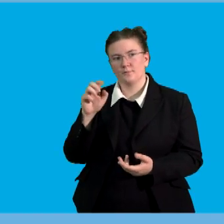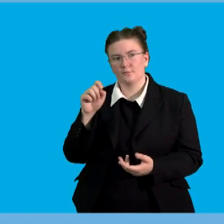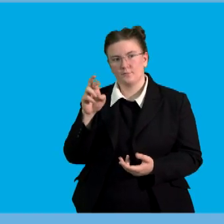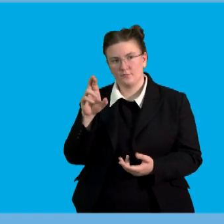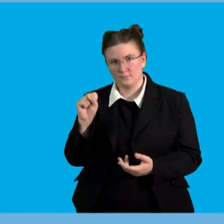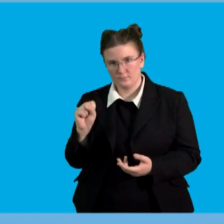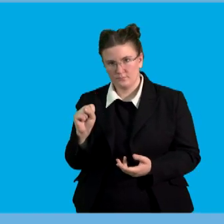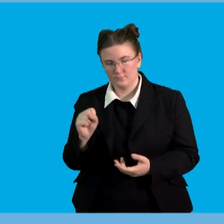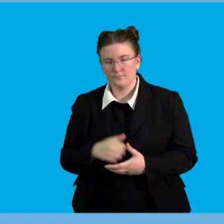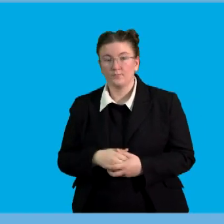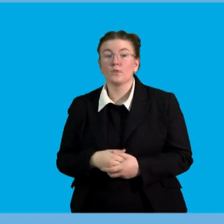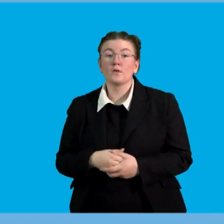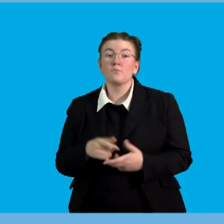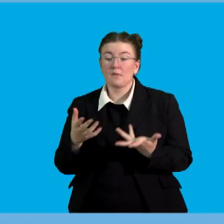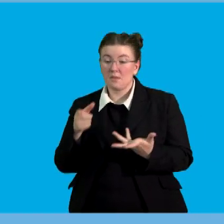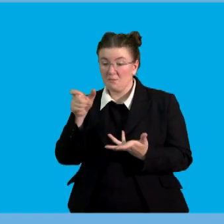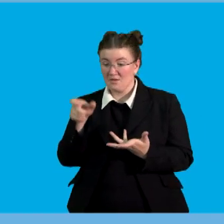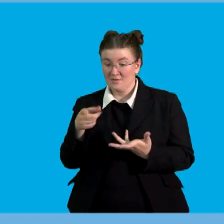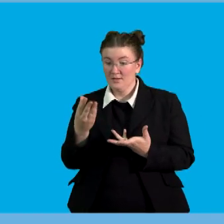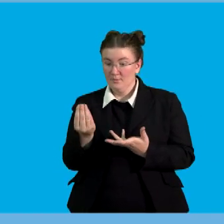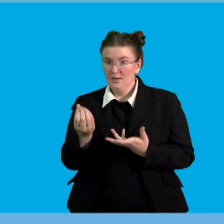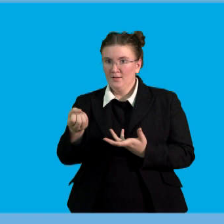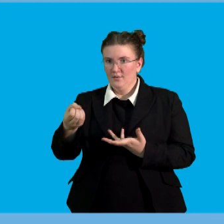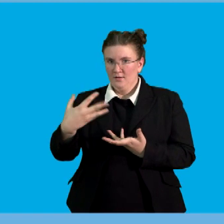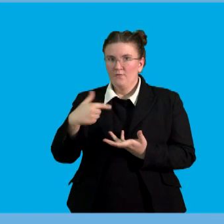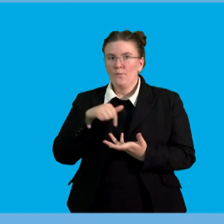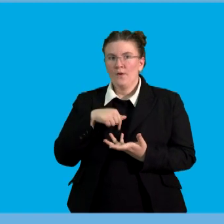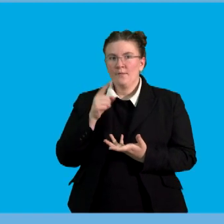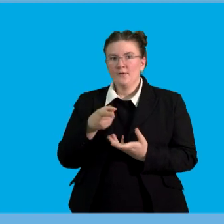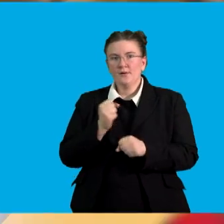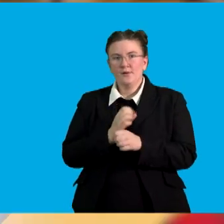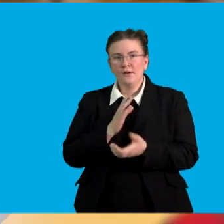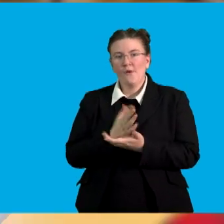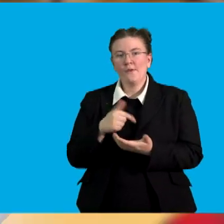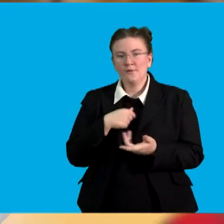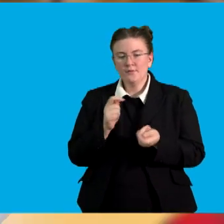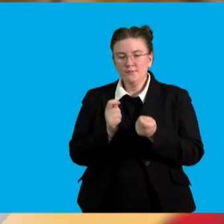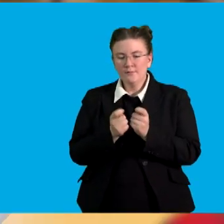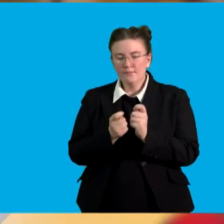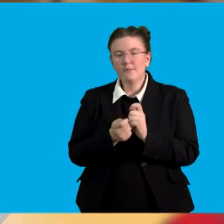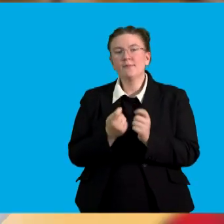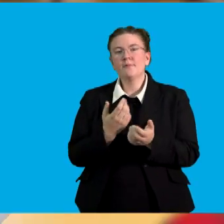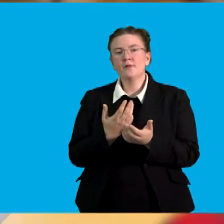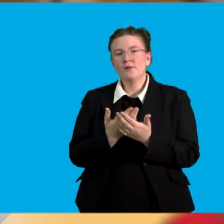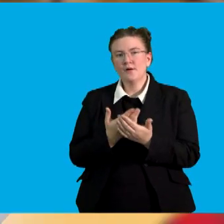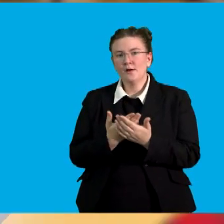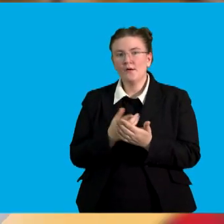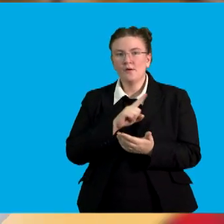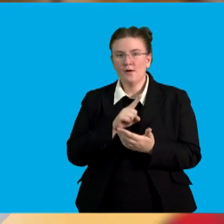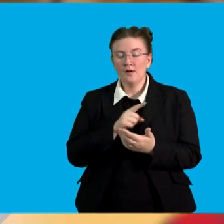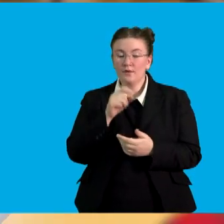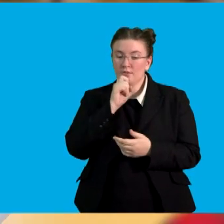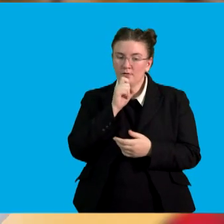given the dimensions in centimeters, we must be able to convert them into meters because the SI unit for volume is